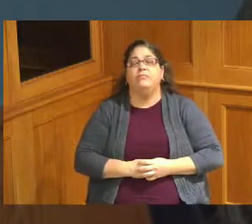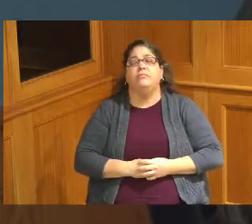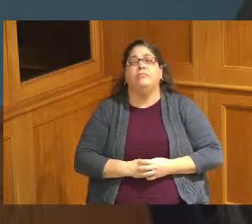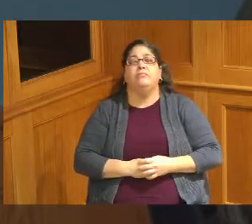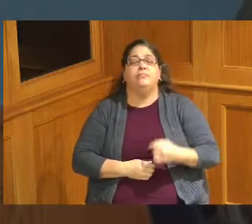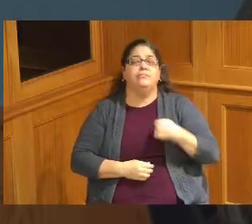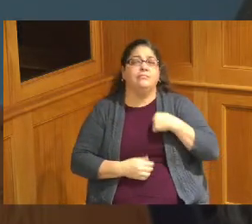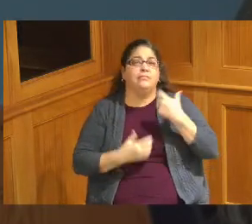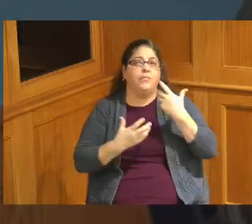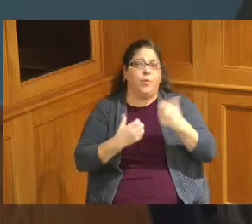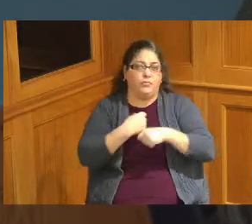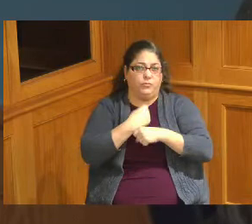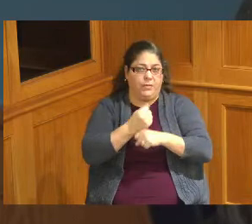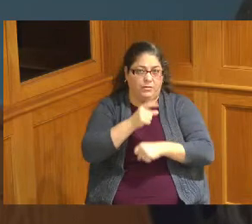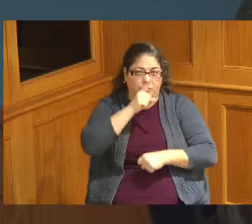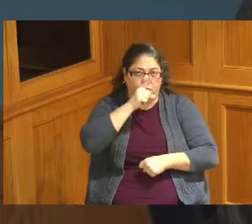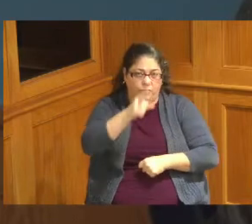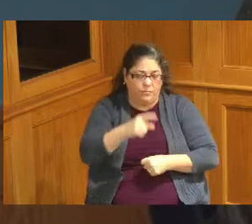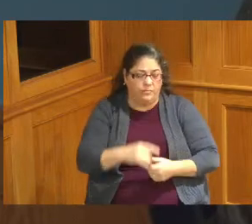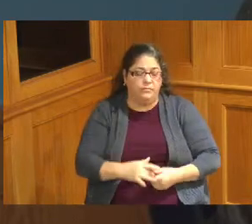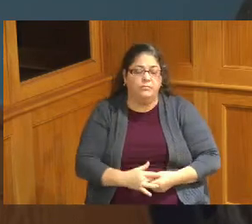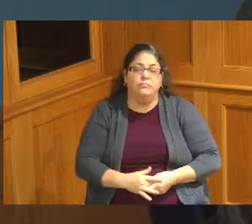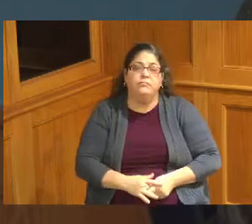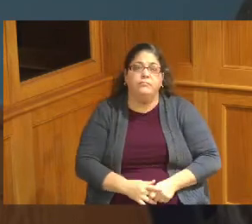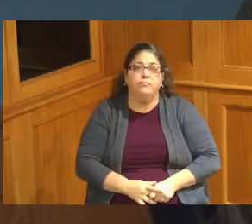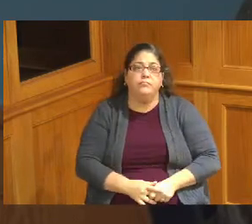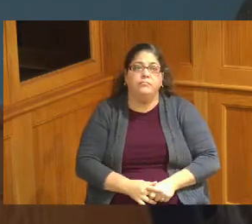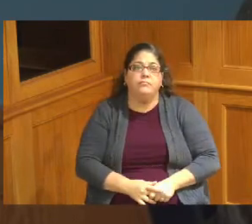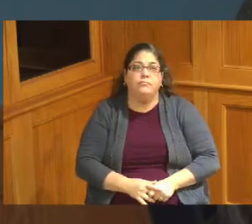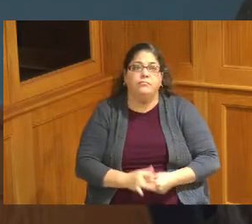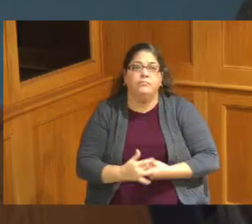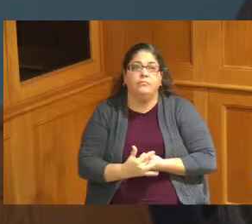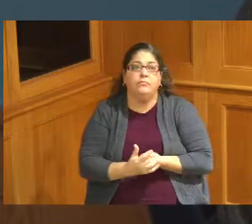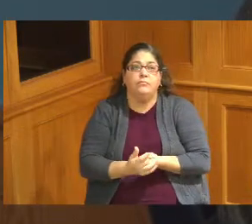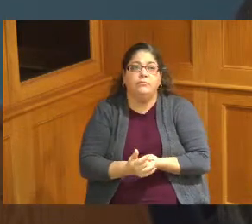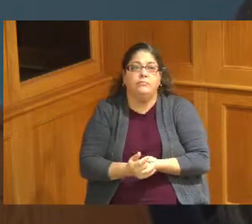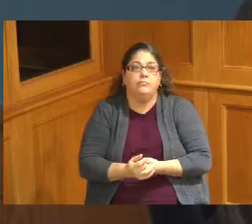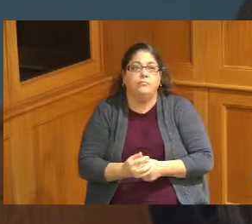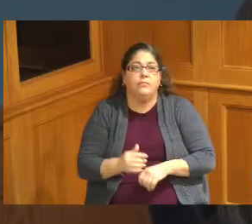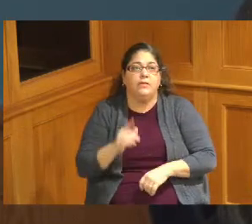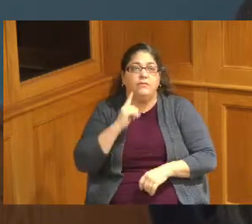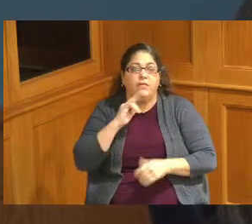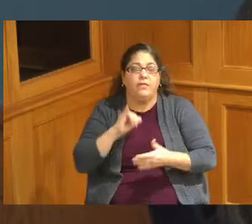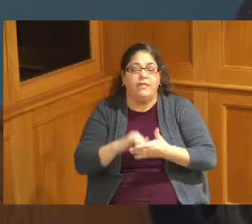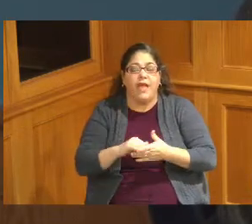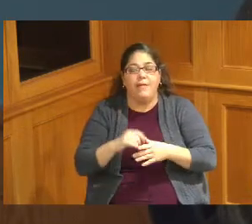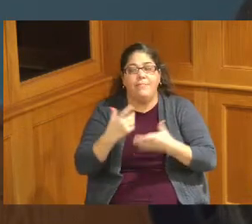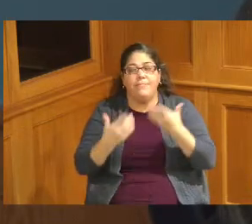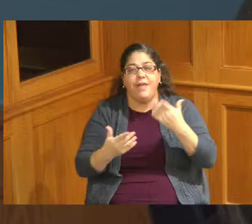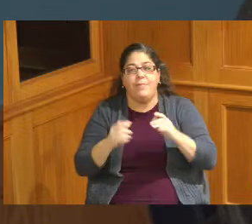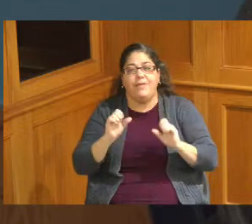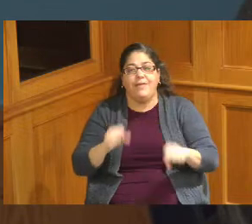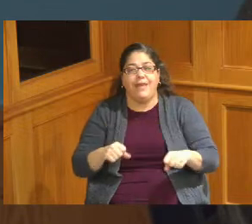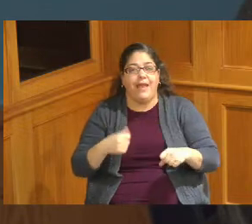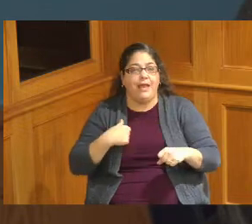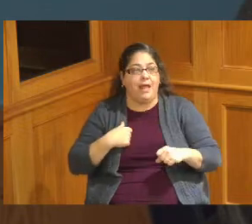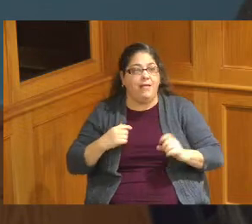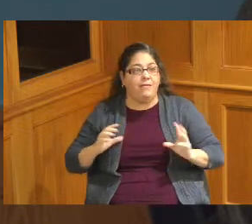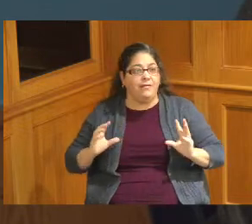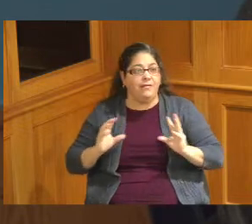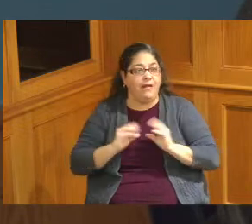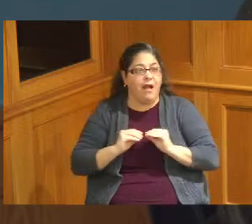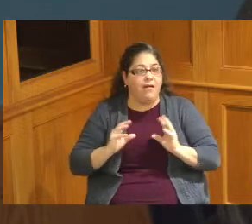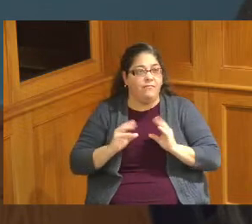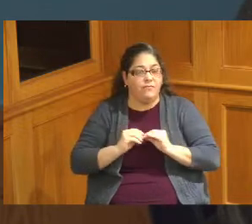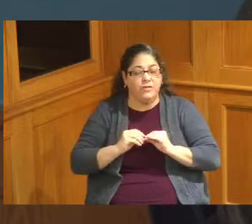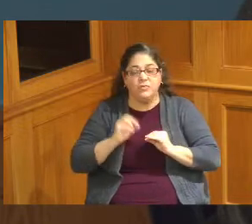sure of. One is I wanted to be able to have and maybe it's the conference, or maybe it becomes